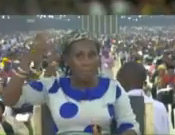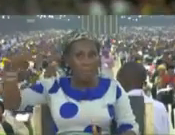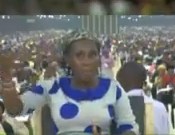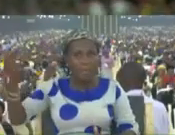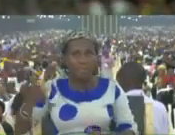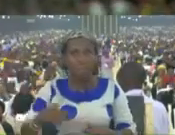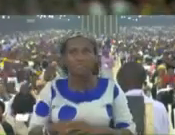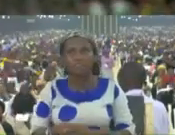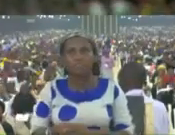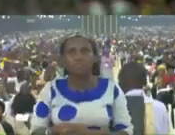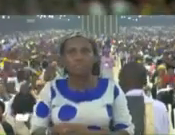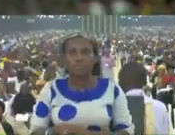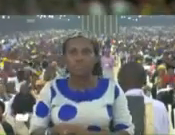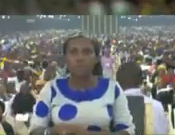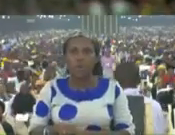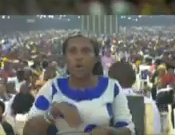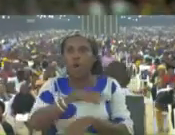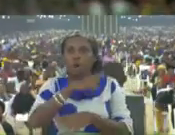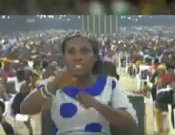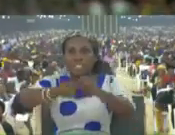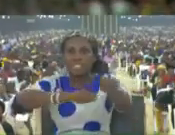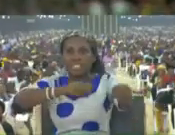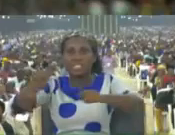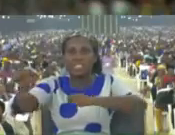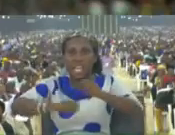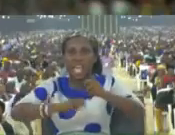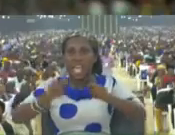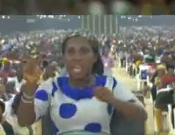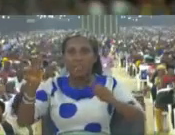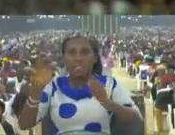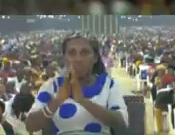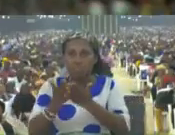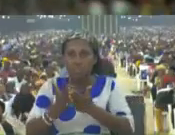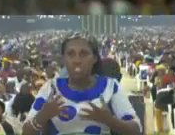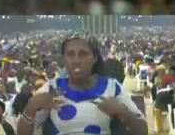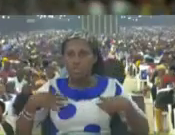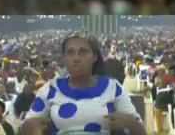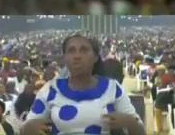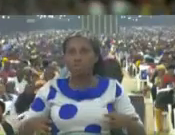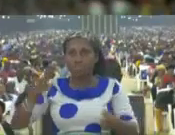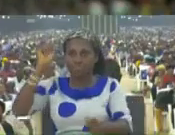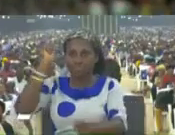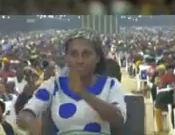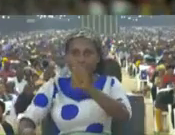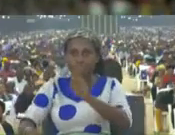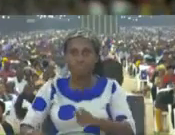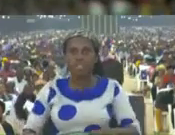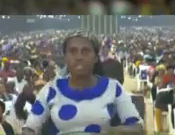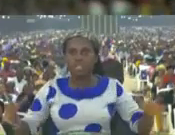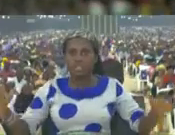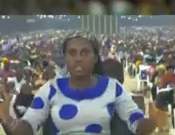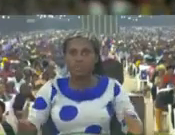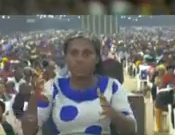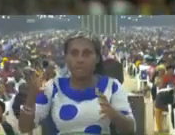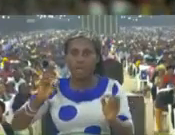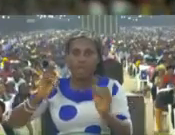Took all his books, all his clothes, and burnt them. They picked him, took him to Arrow,